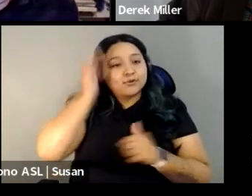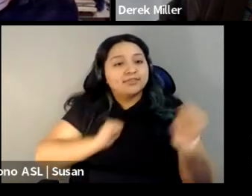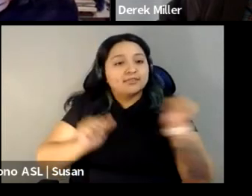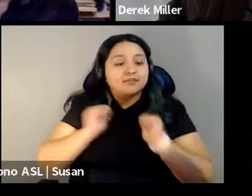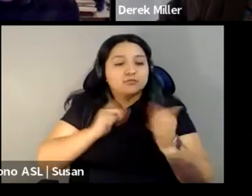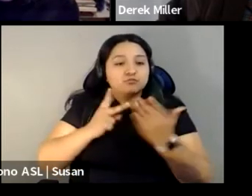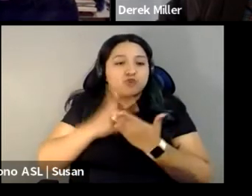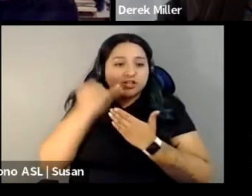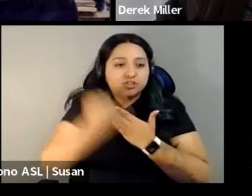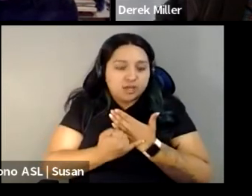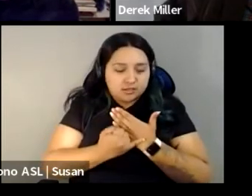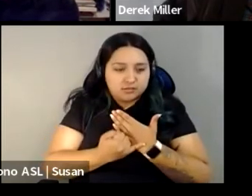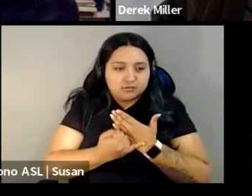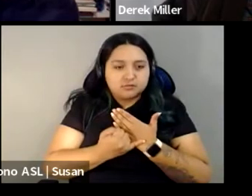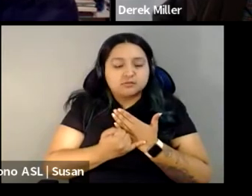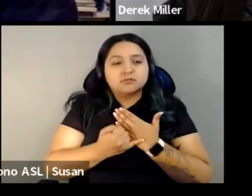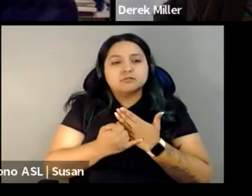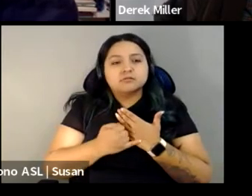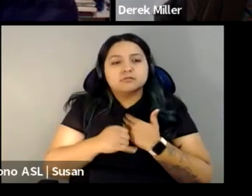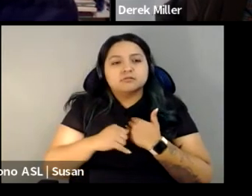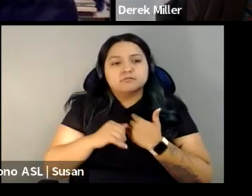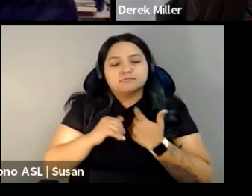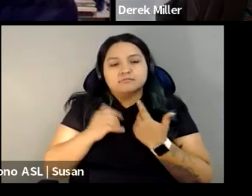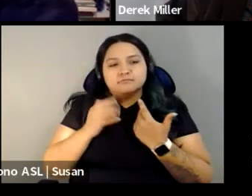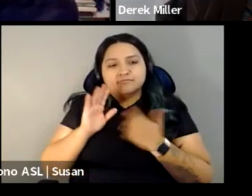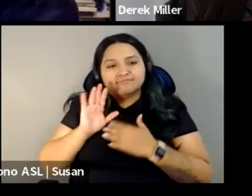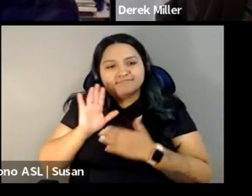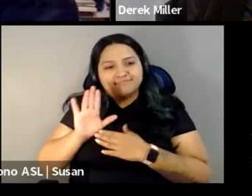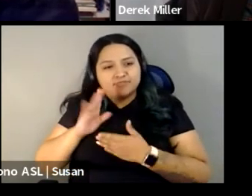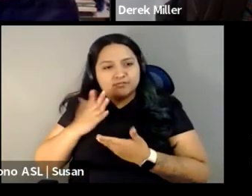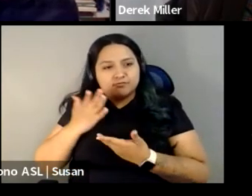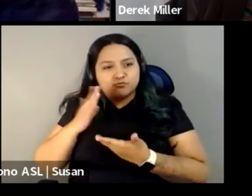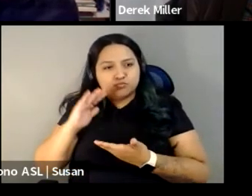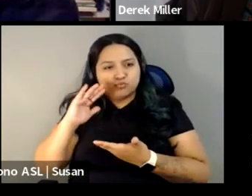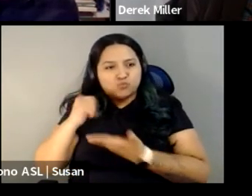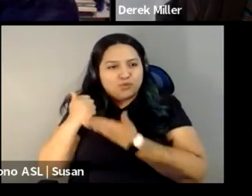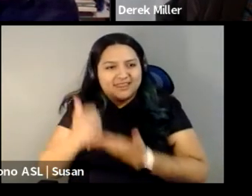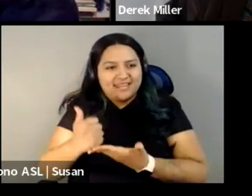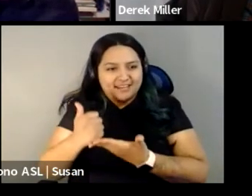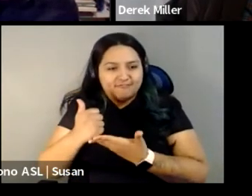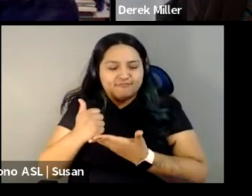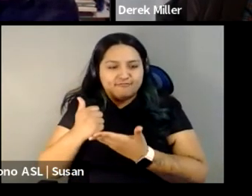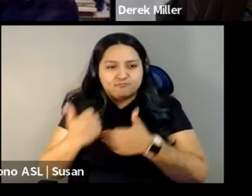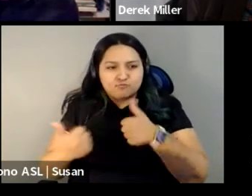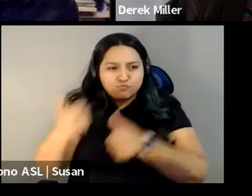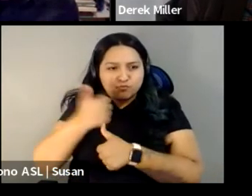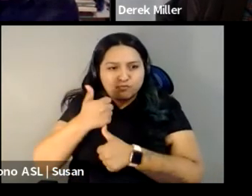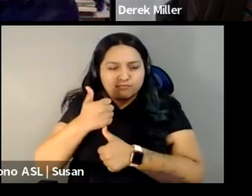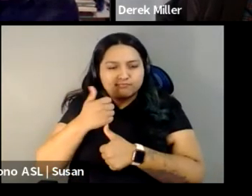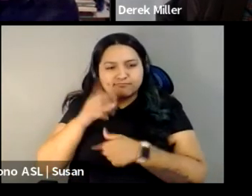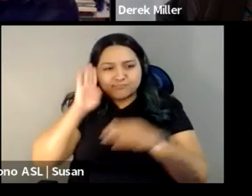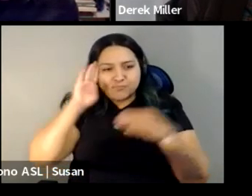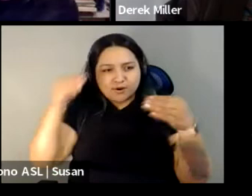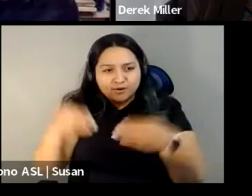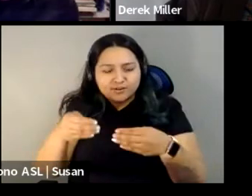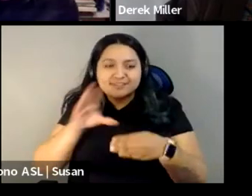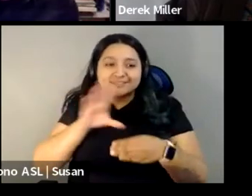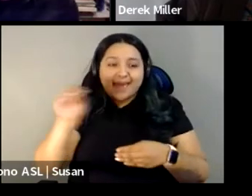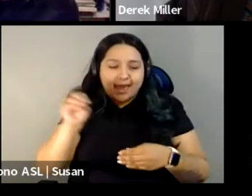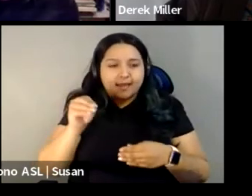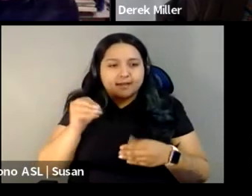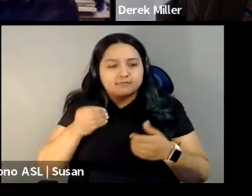bureaucracy and relief priorities, and how it ultimately left it to the playwrights like